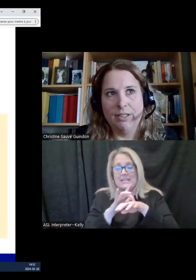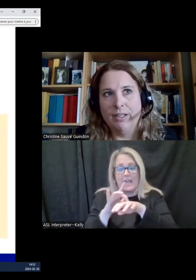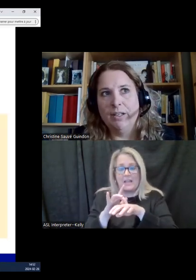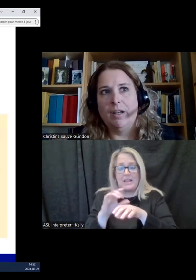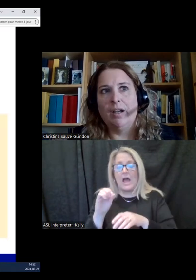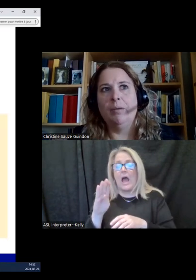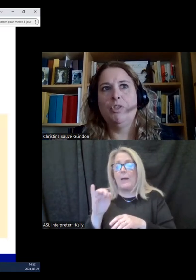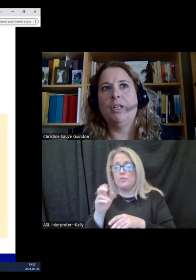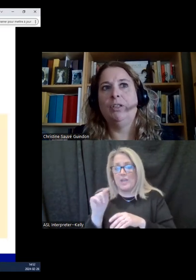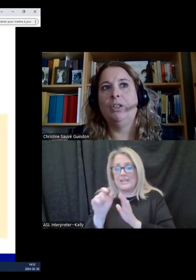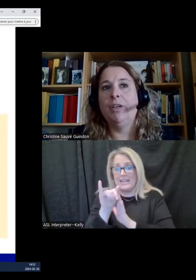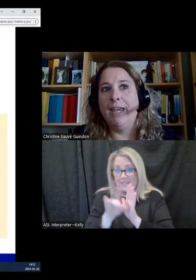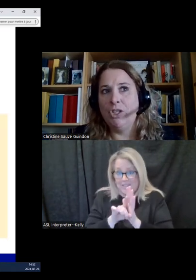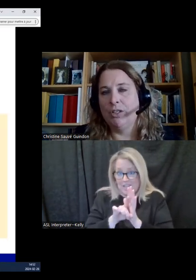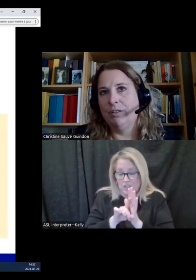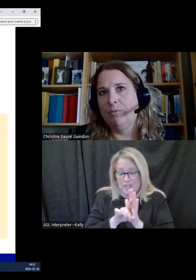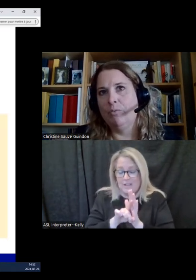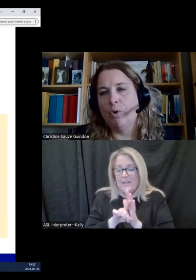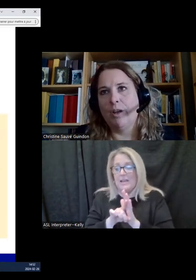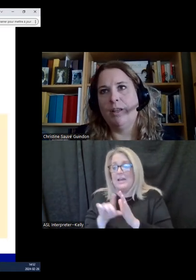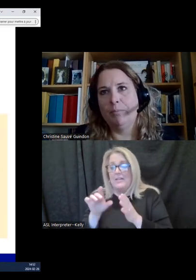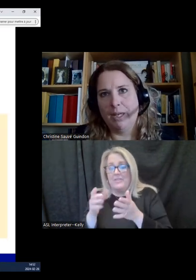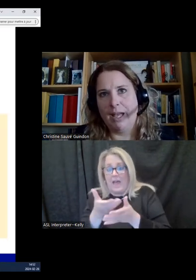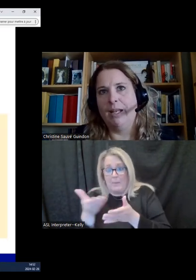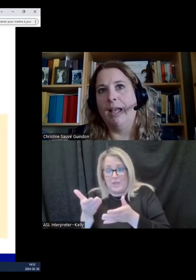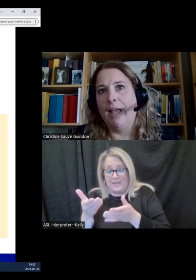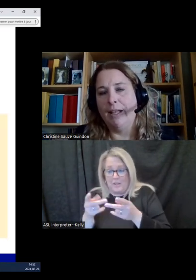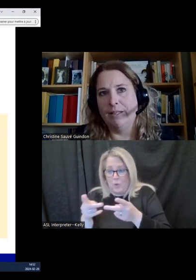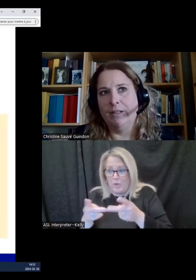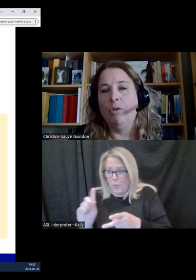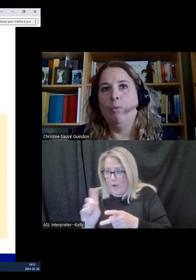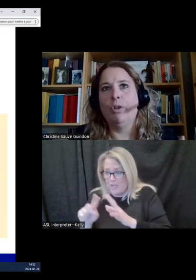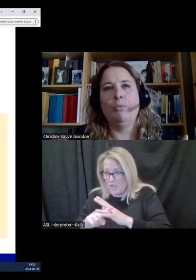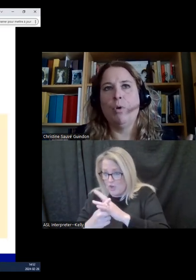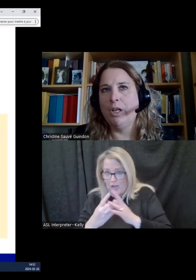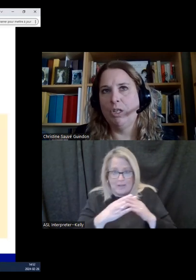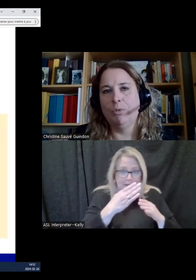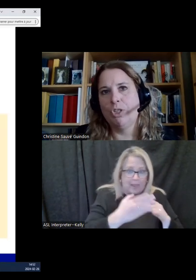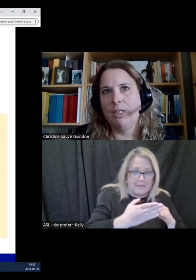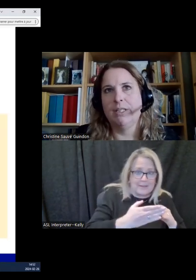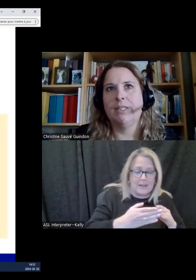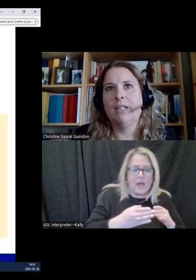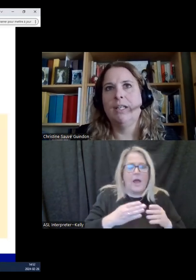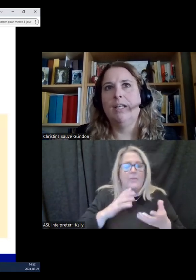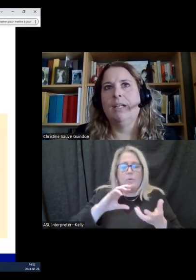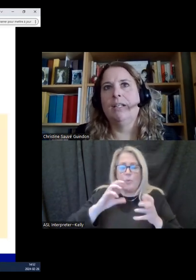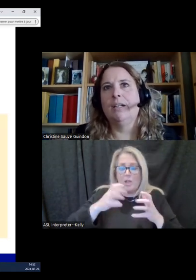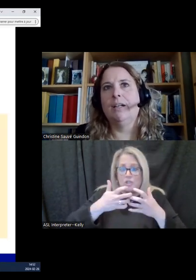identification, object location, where it like began and ended, where the washing machine